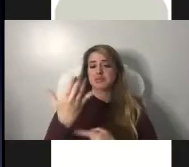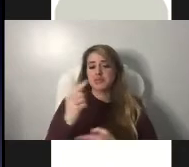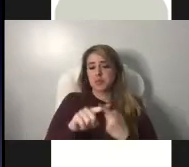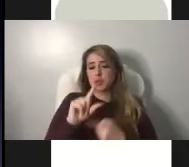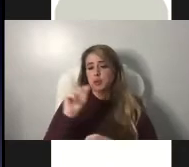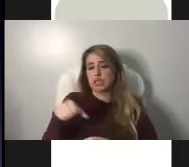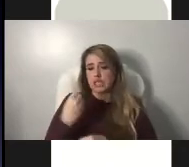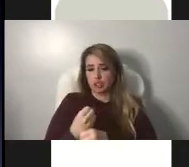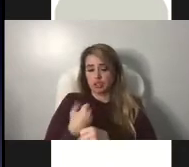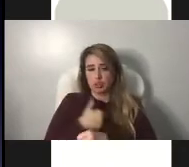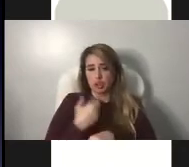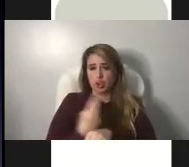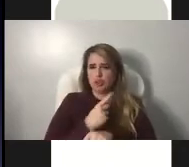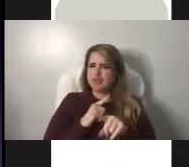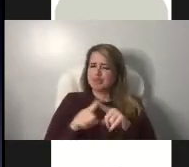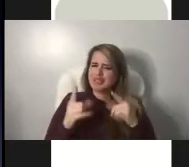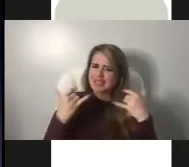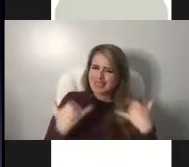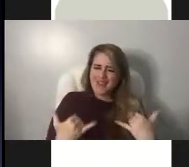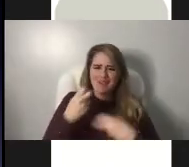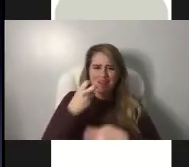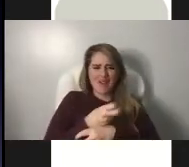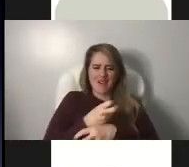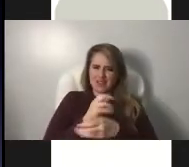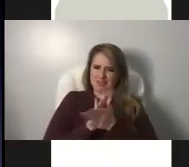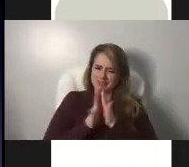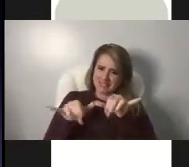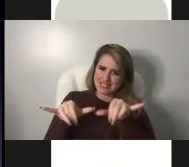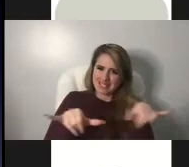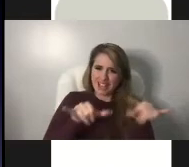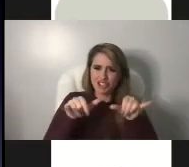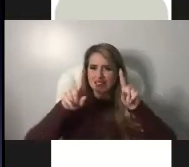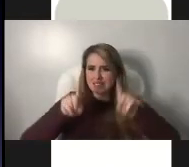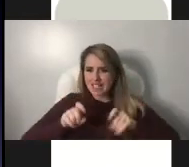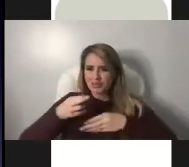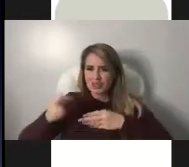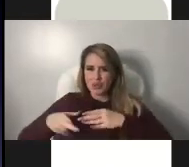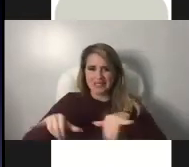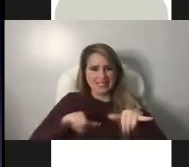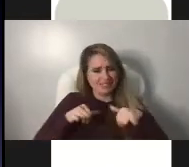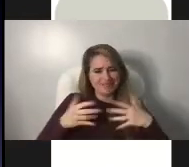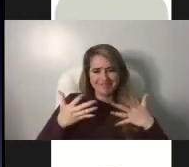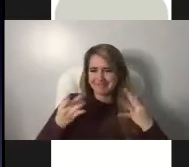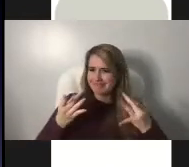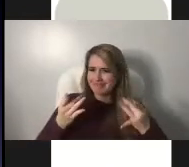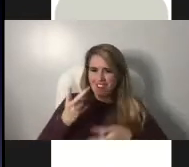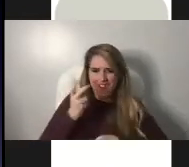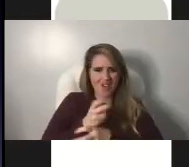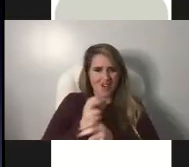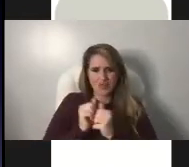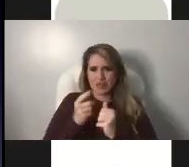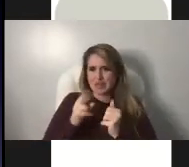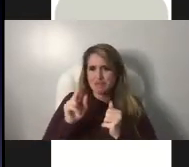somewhat difficult to standardize the tests and the results with PRP. So there's lots of papers out